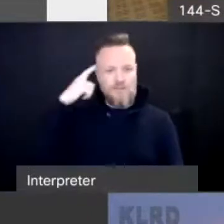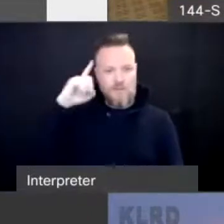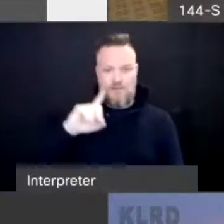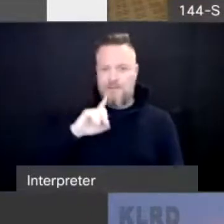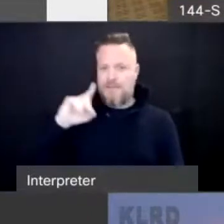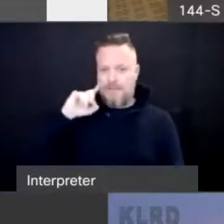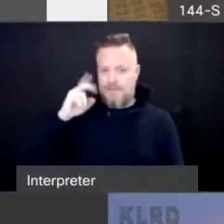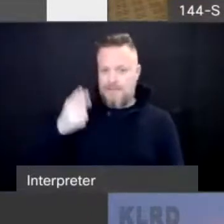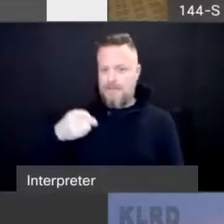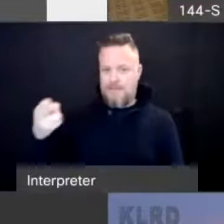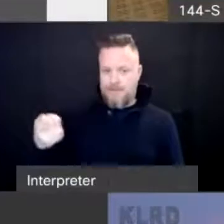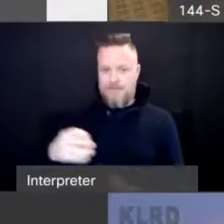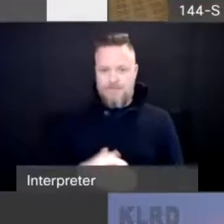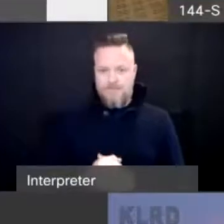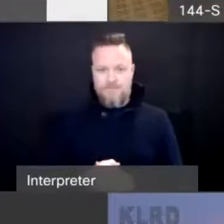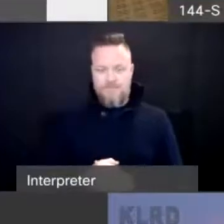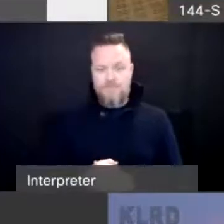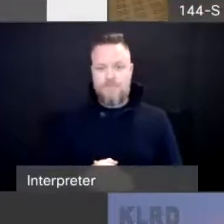Hearing.